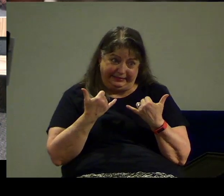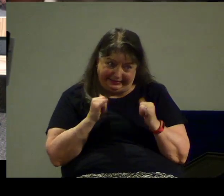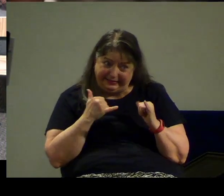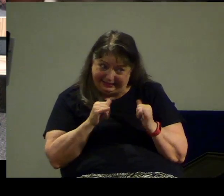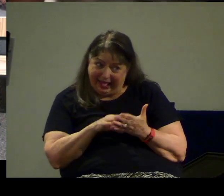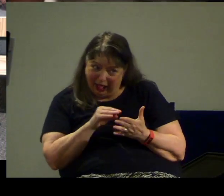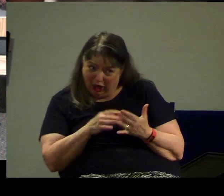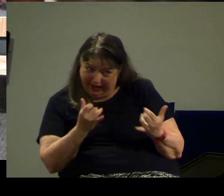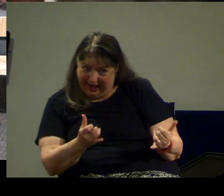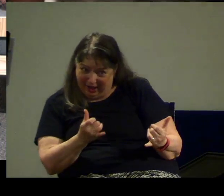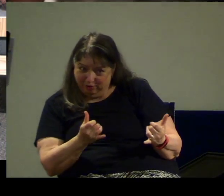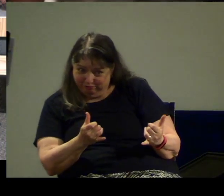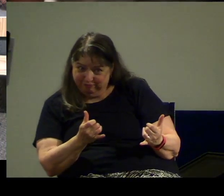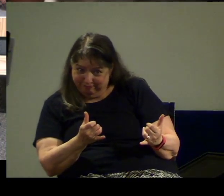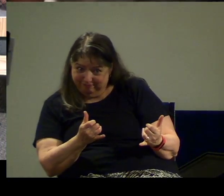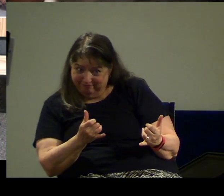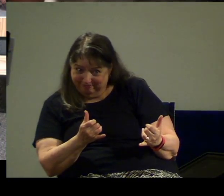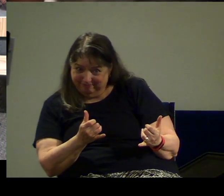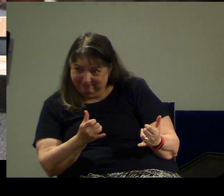I'm still learning.